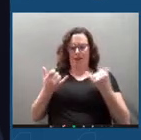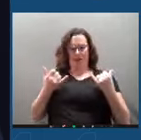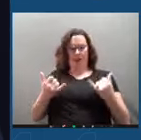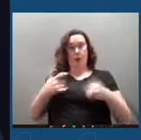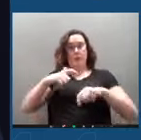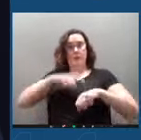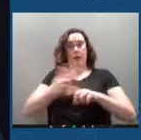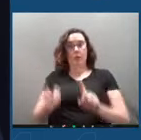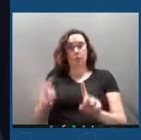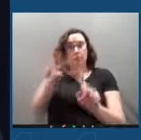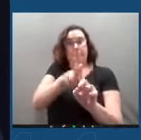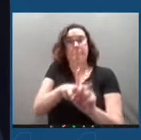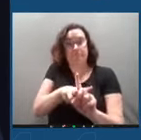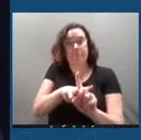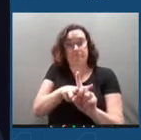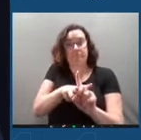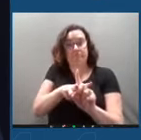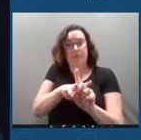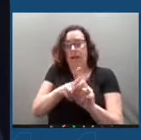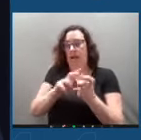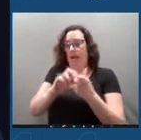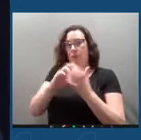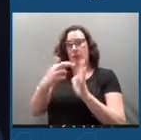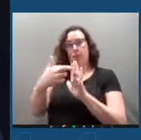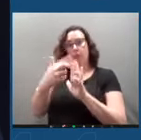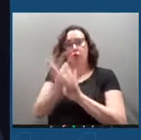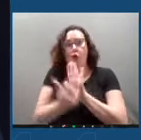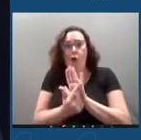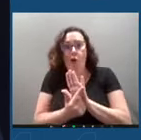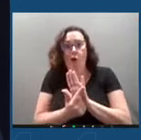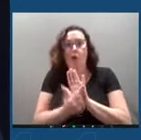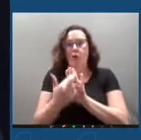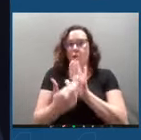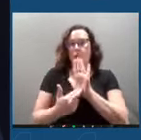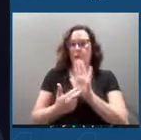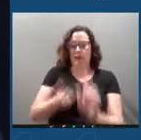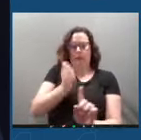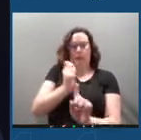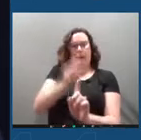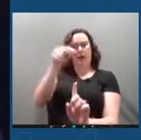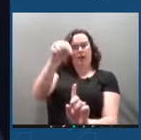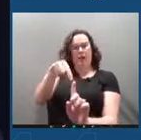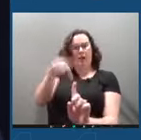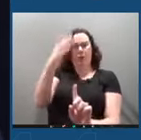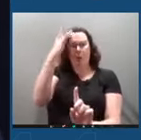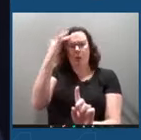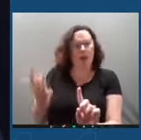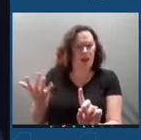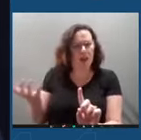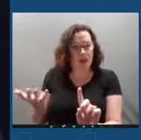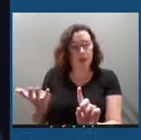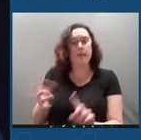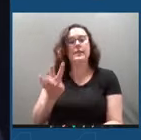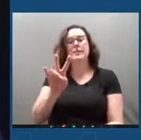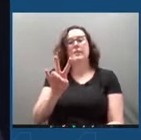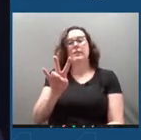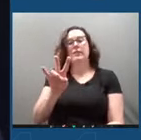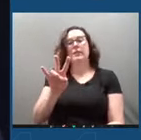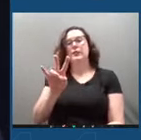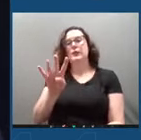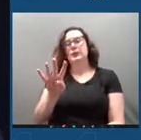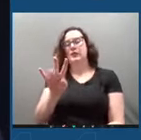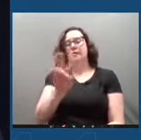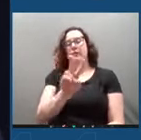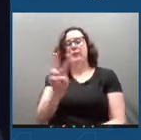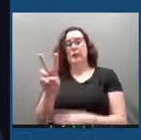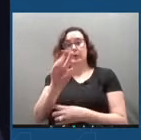place the governance or the laws that are impacting that? 72% of the fatalities were taking place